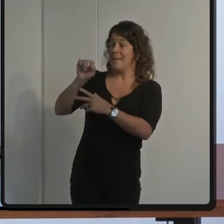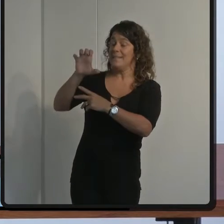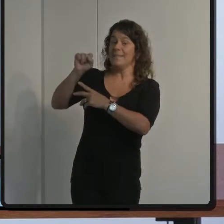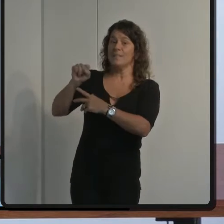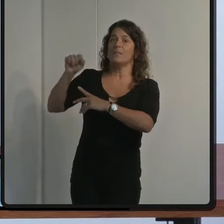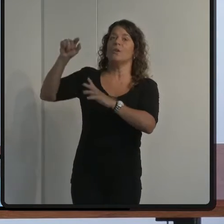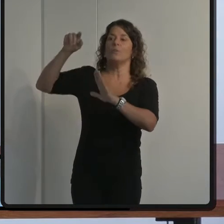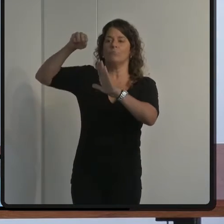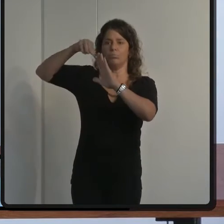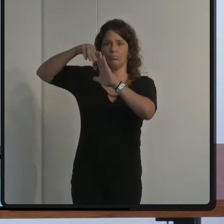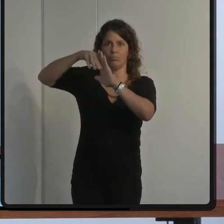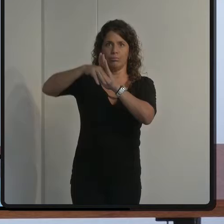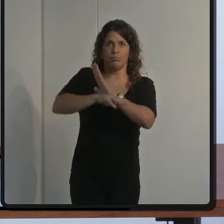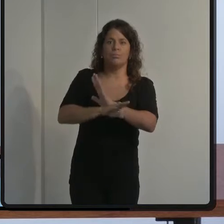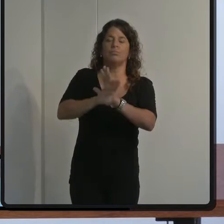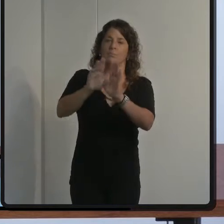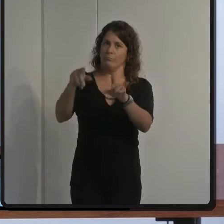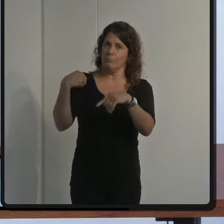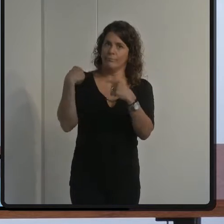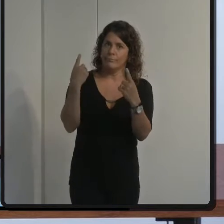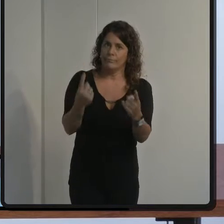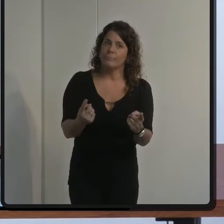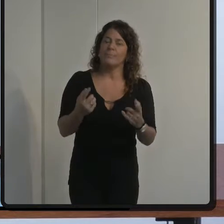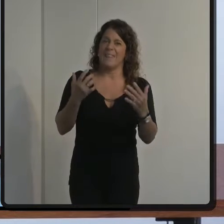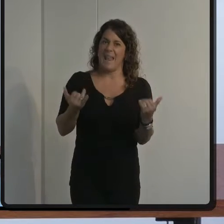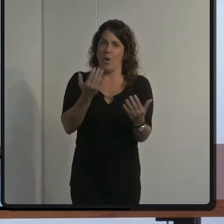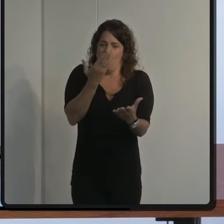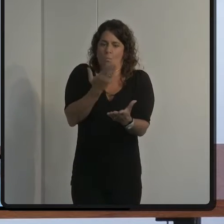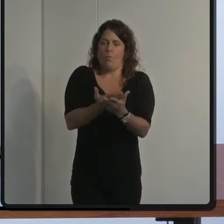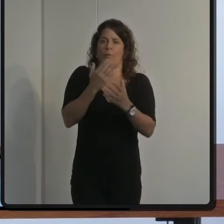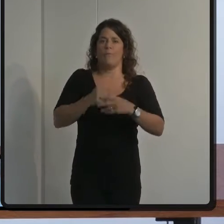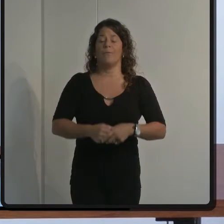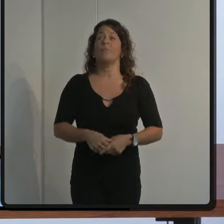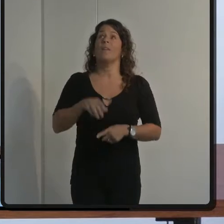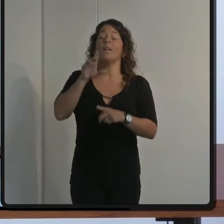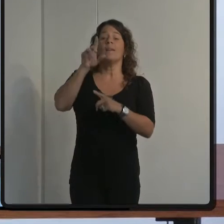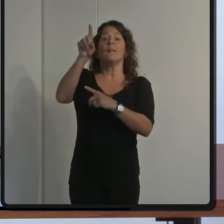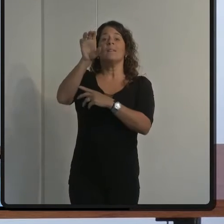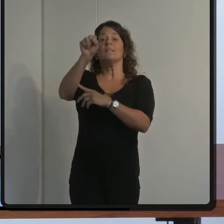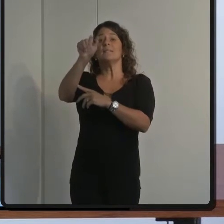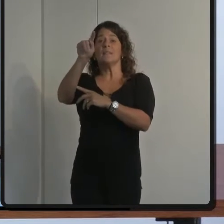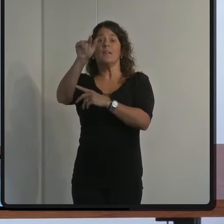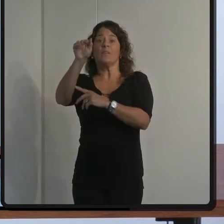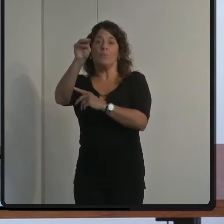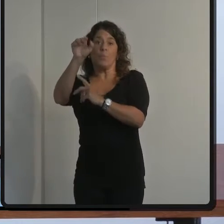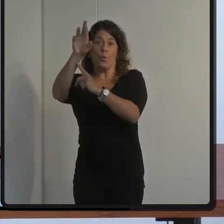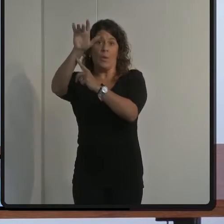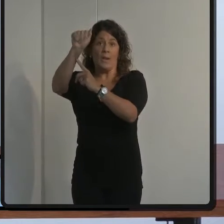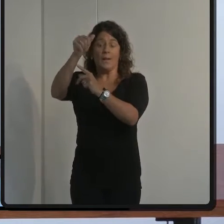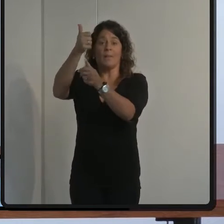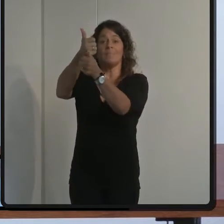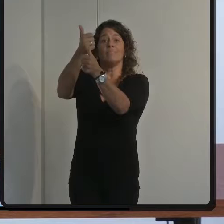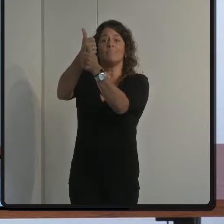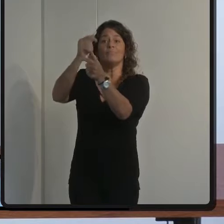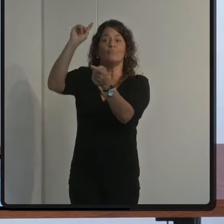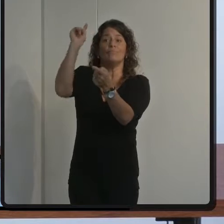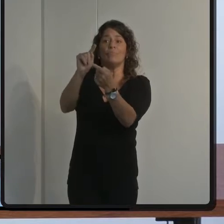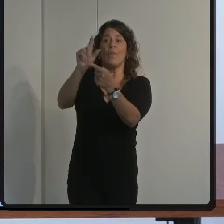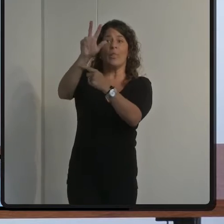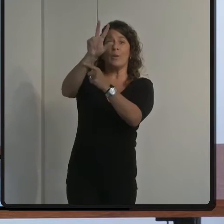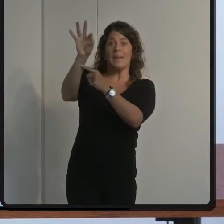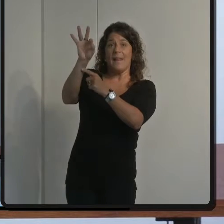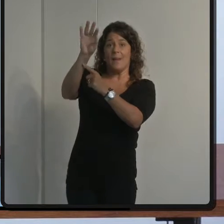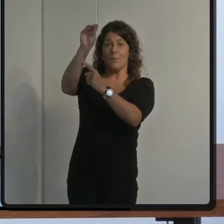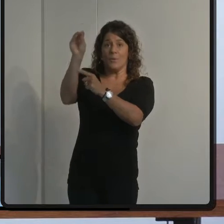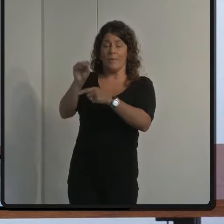of the county. COVID-19 cases in the city of Santa Maria over the past 2 weeks decreased 39%. The city